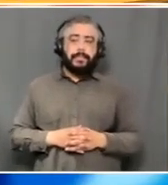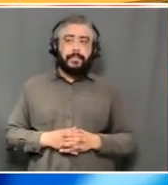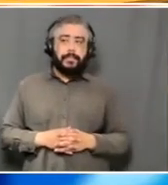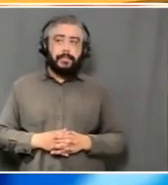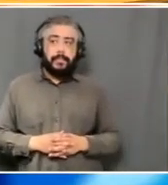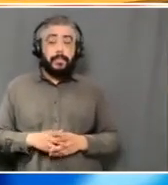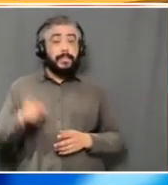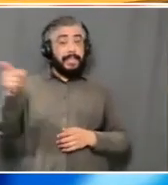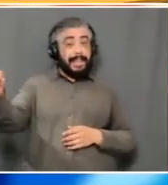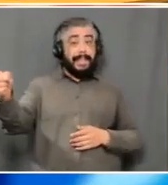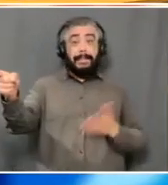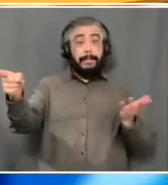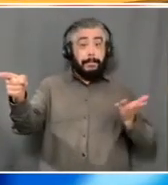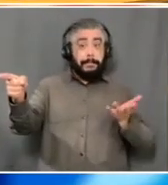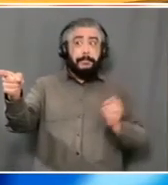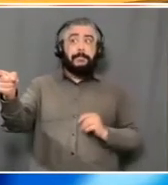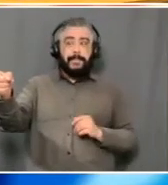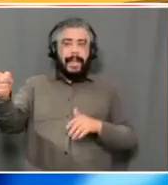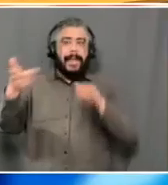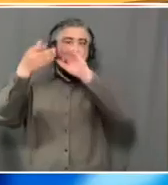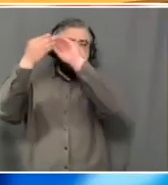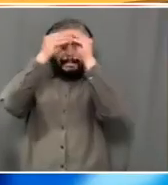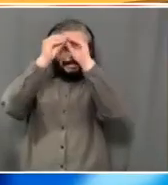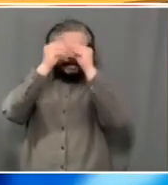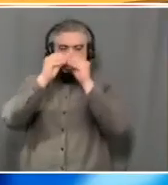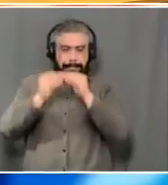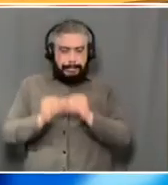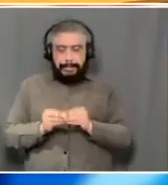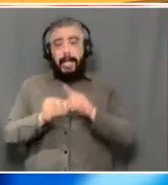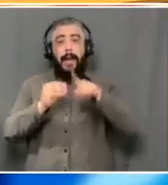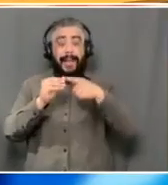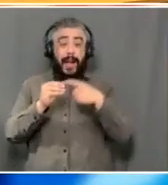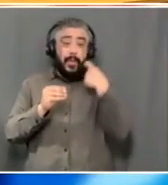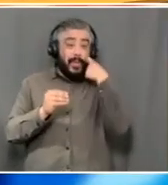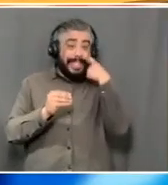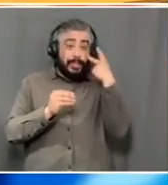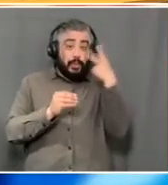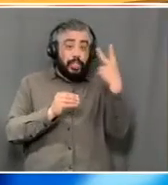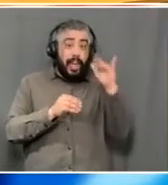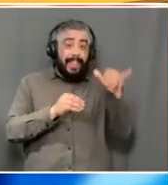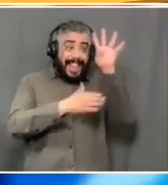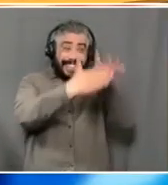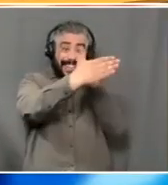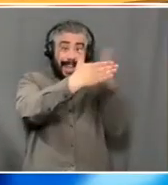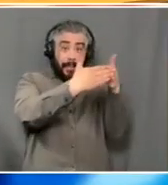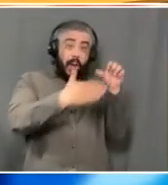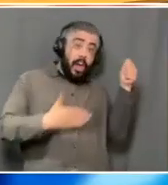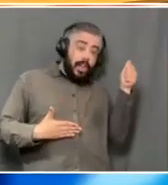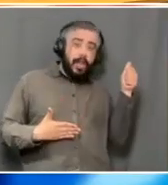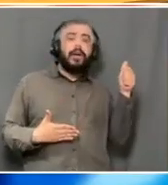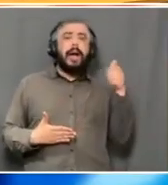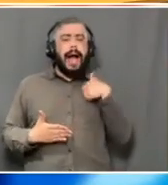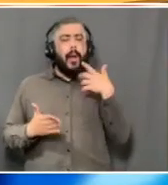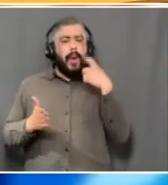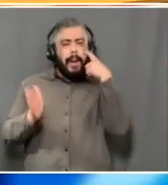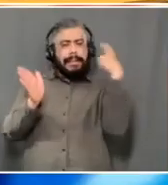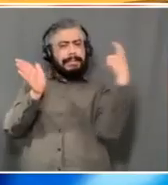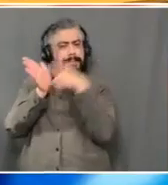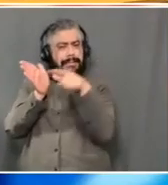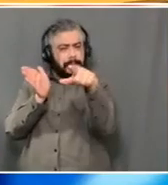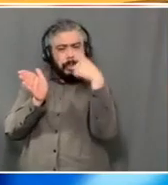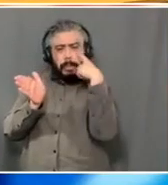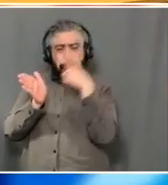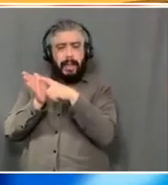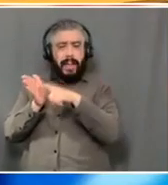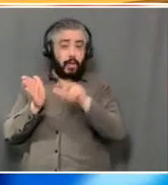This is the numbers behind what you saw on that table. And I think I want to highlight on the far right-hand side